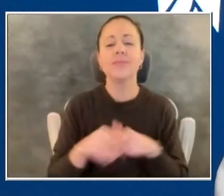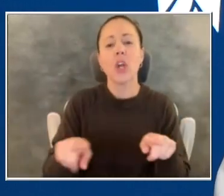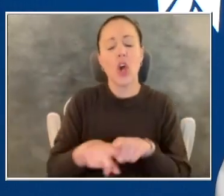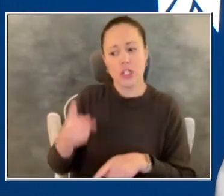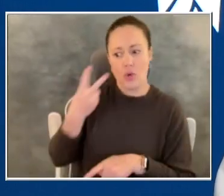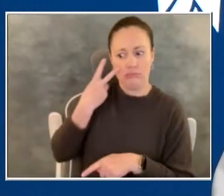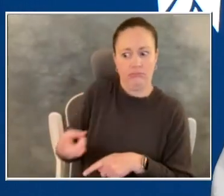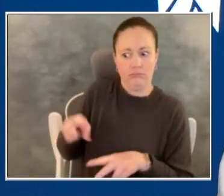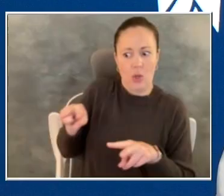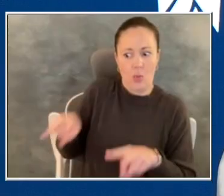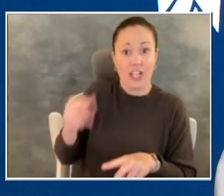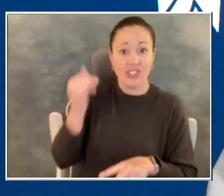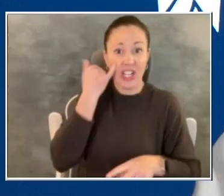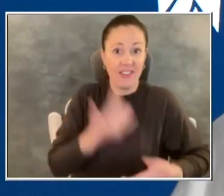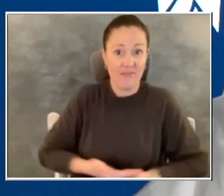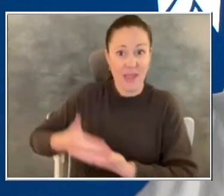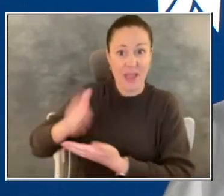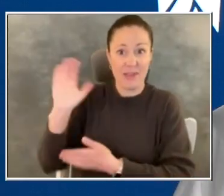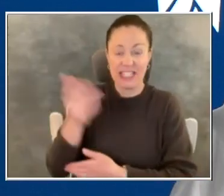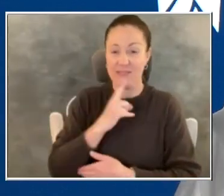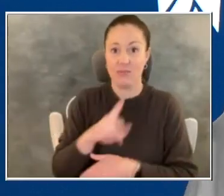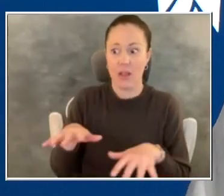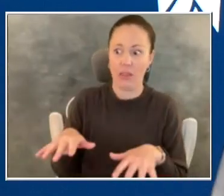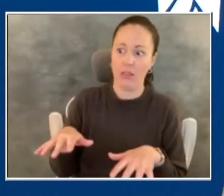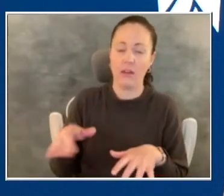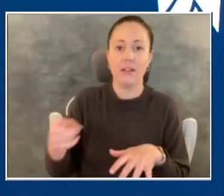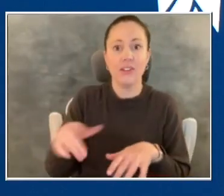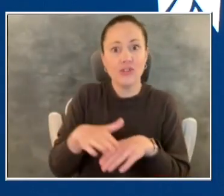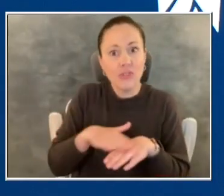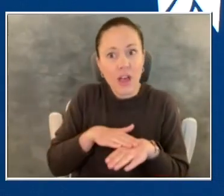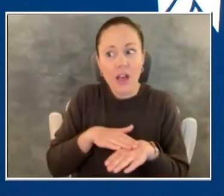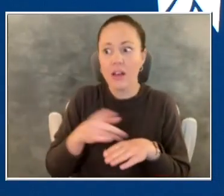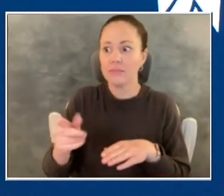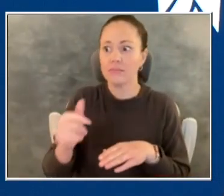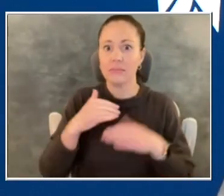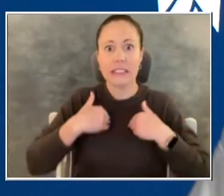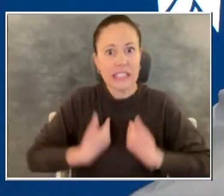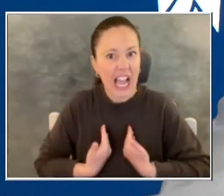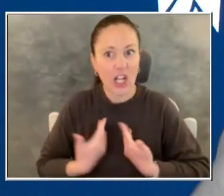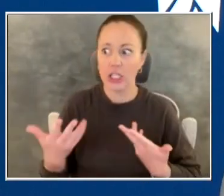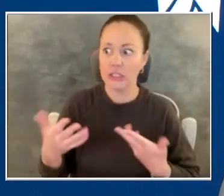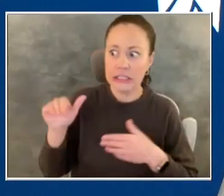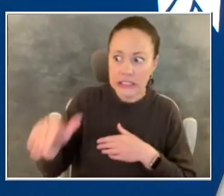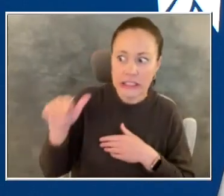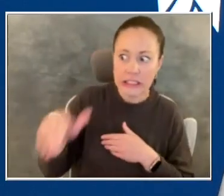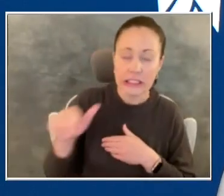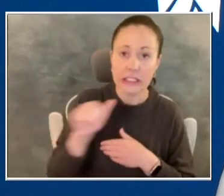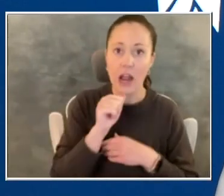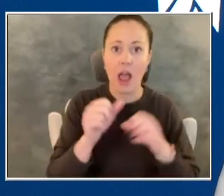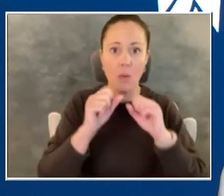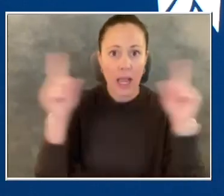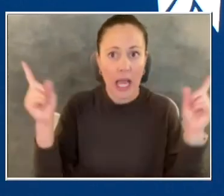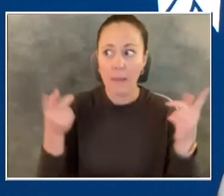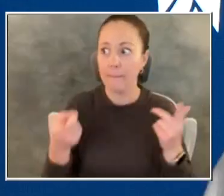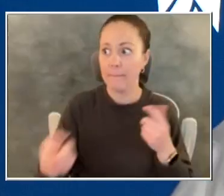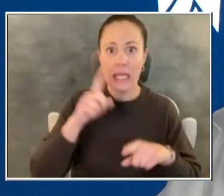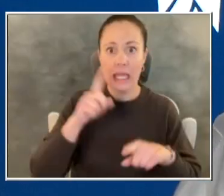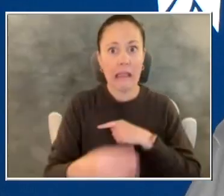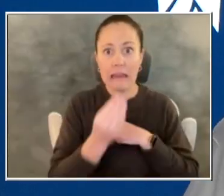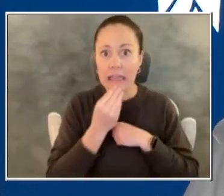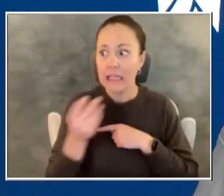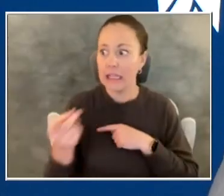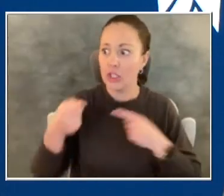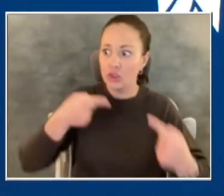unusually tired, sluggish, hard to wake up, or too exhausted to eat because they're struggling to breathe, that is a